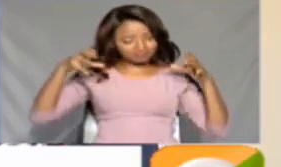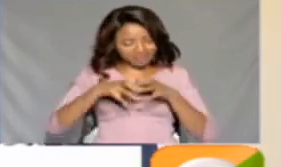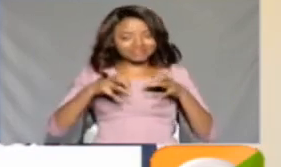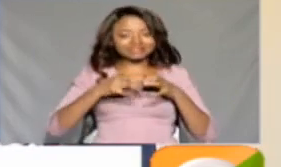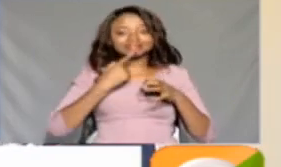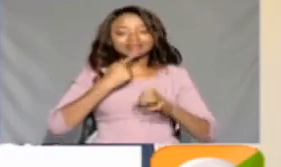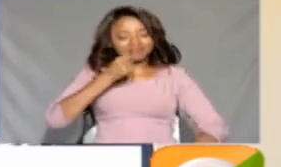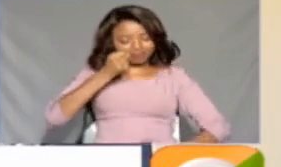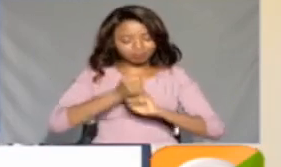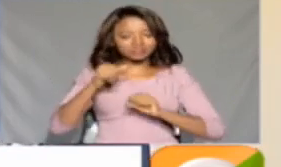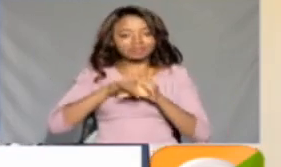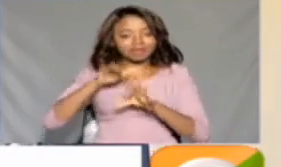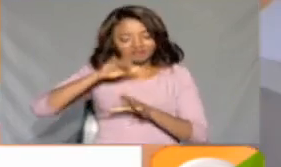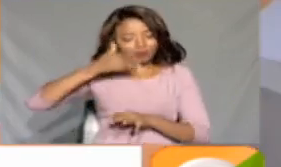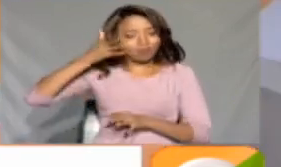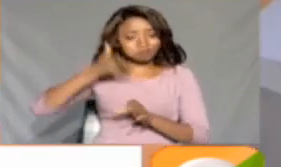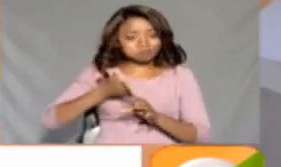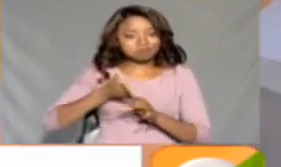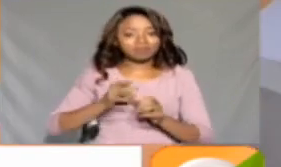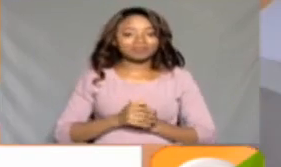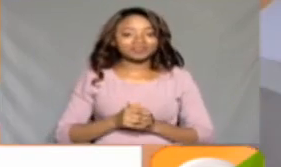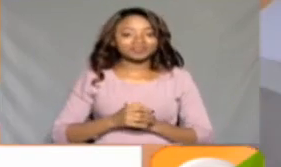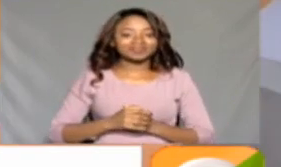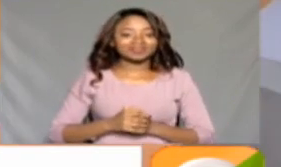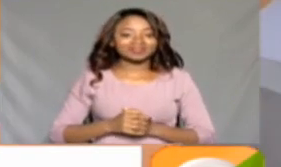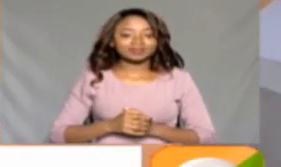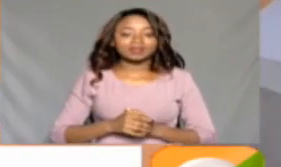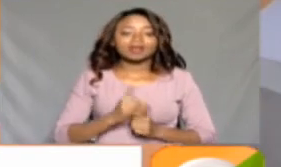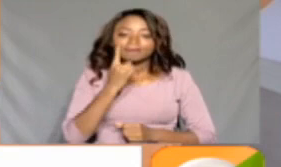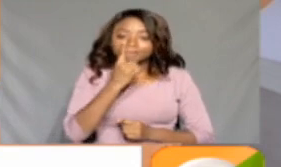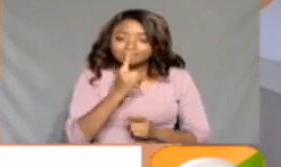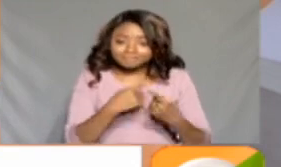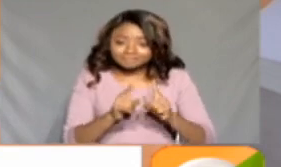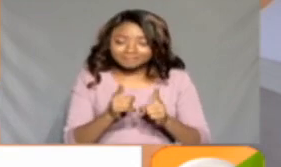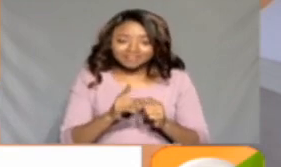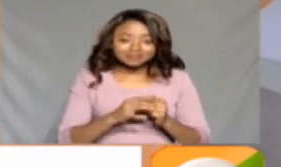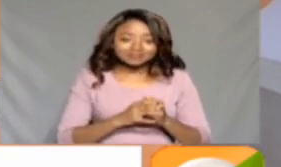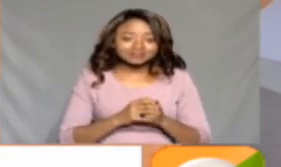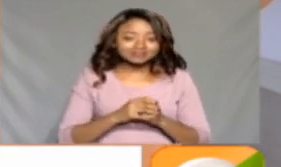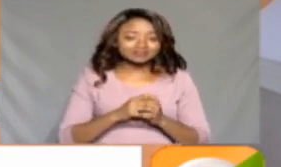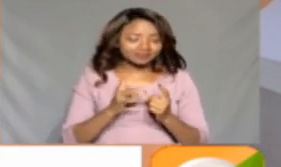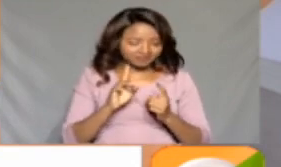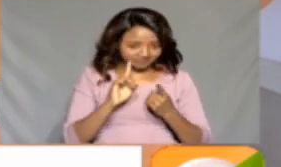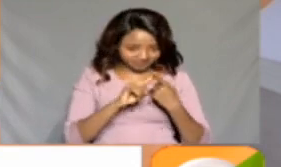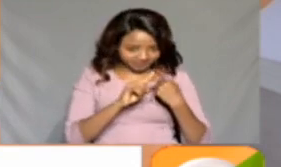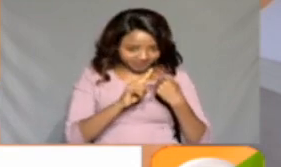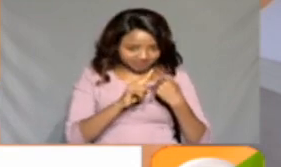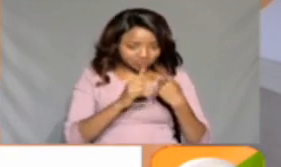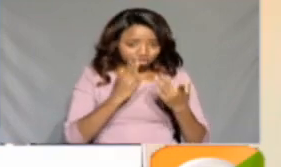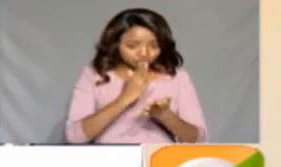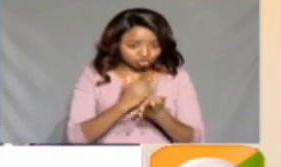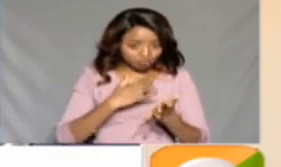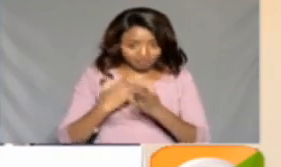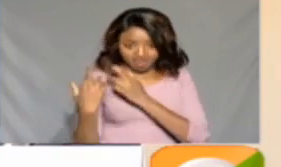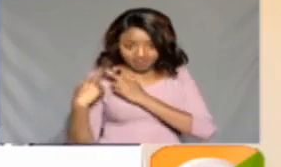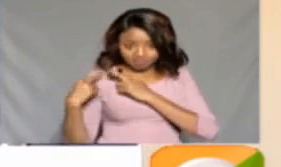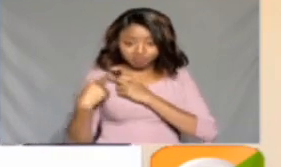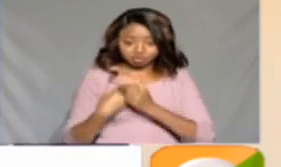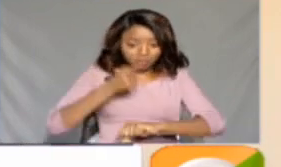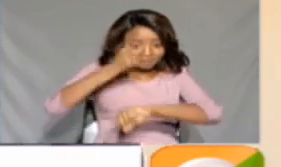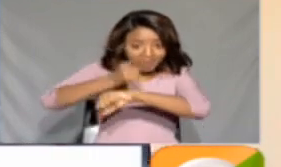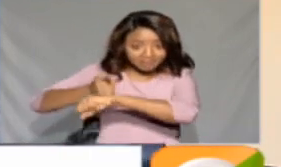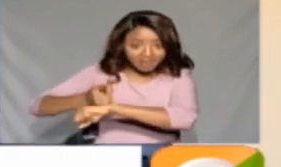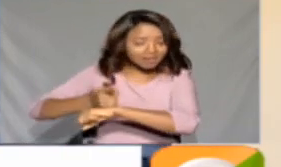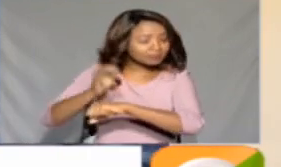haven't seen you take any action, and yes. You're not planning to take any action any soon. First of all, it's not or reprimand anybody. First of all, it's not my responsibility to take disciplinary